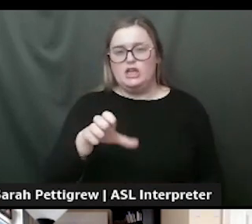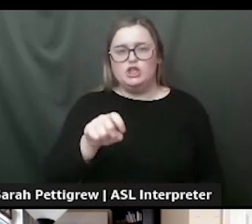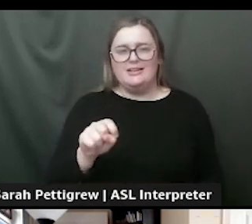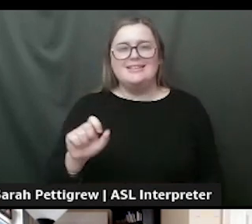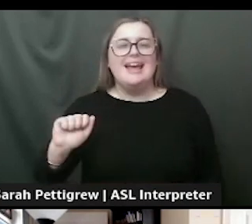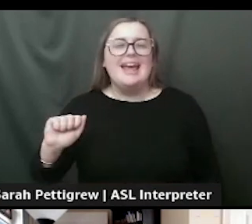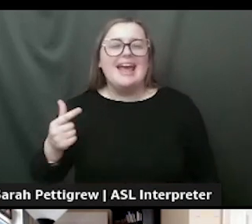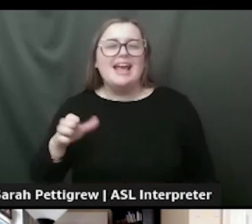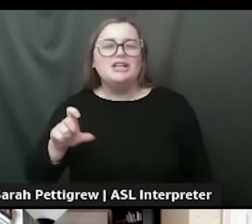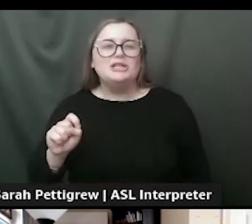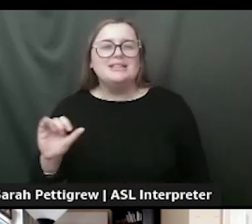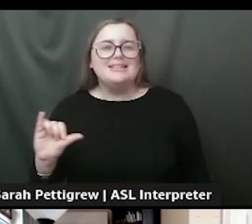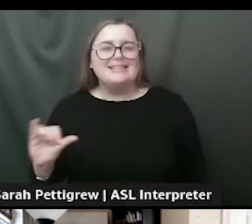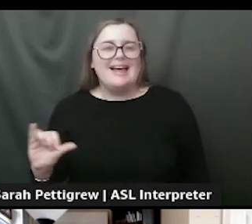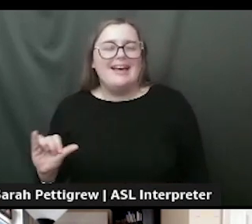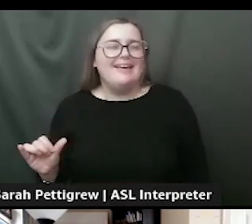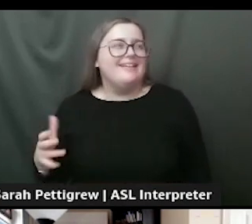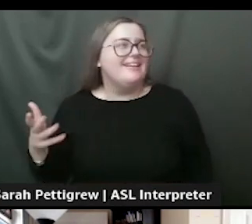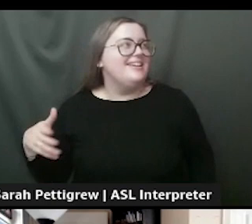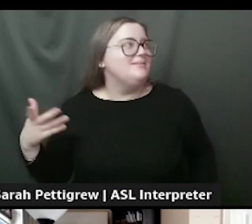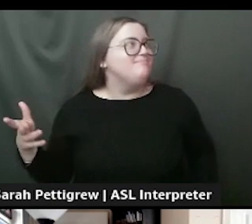as